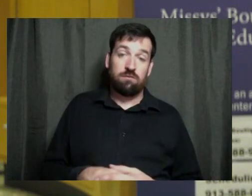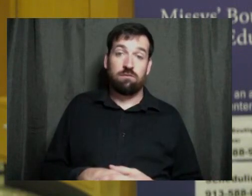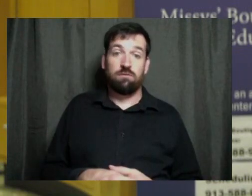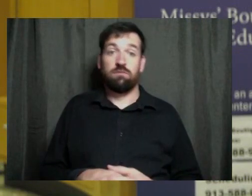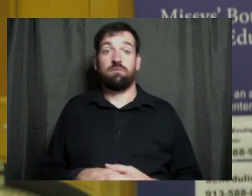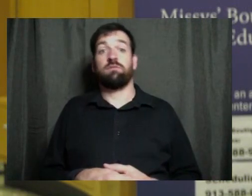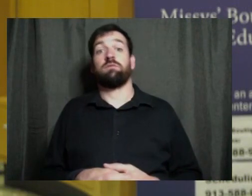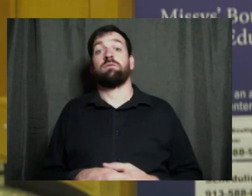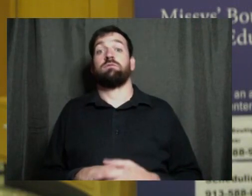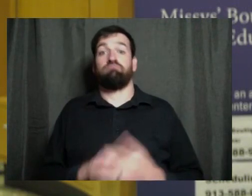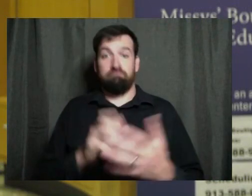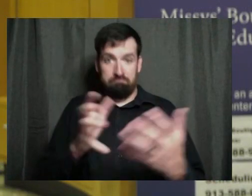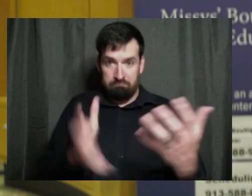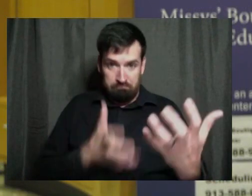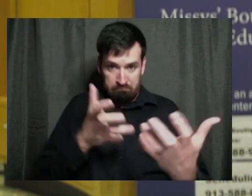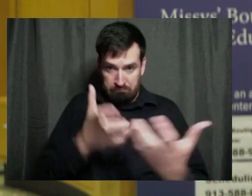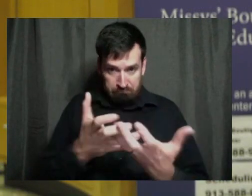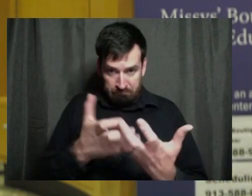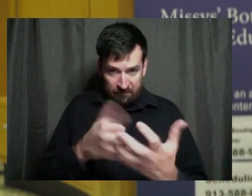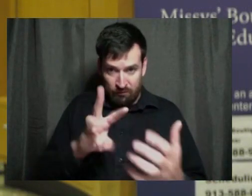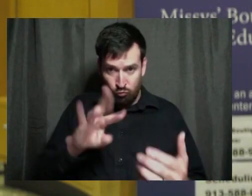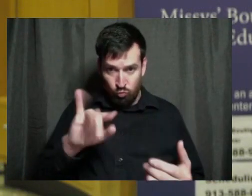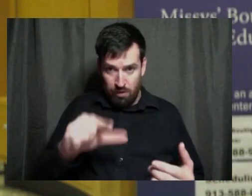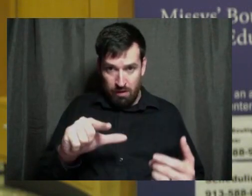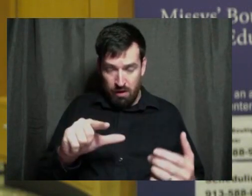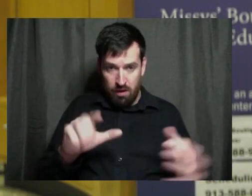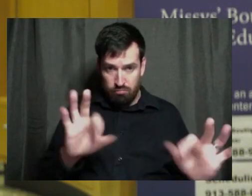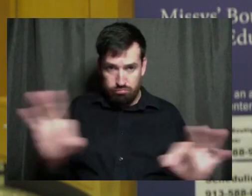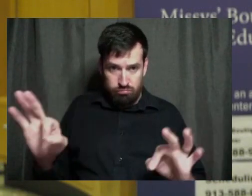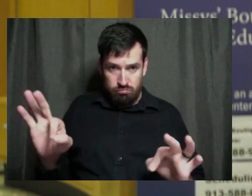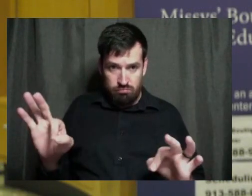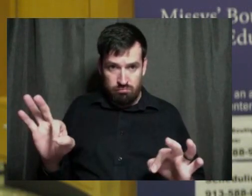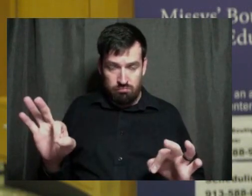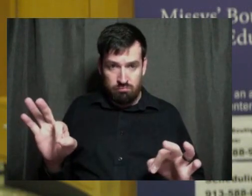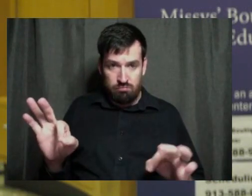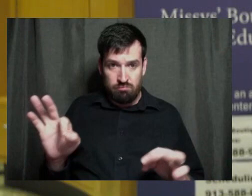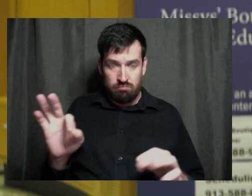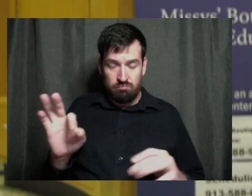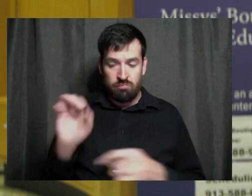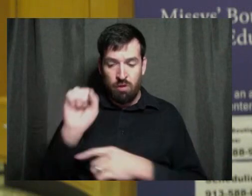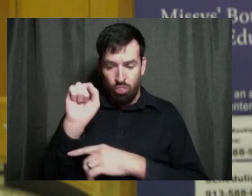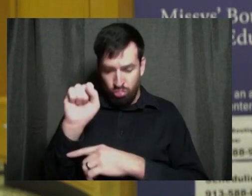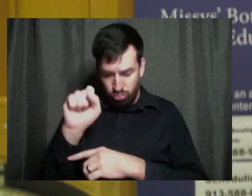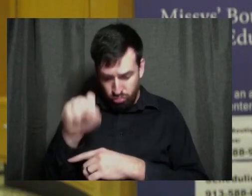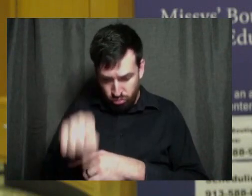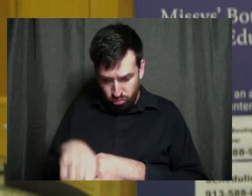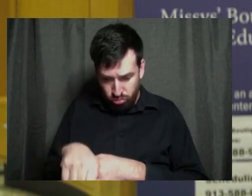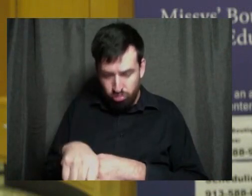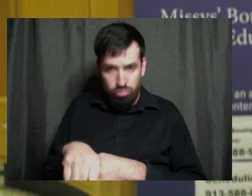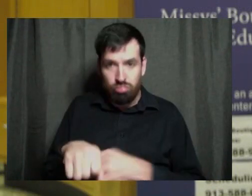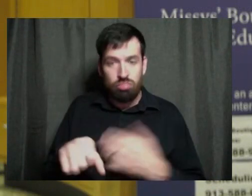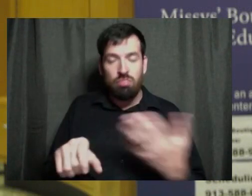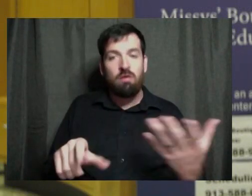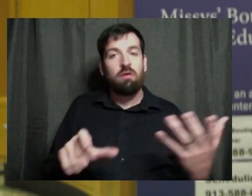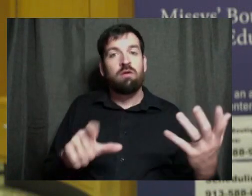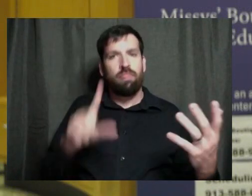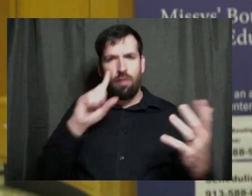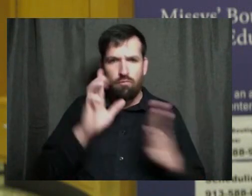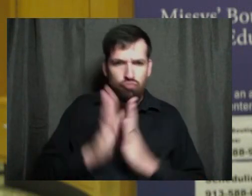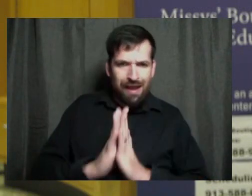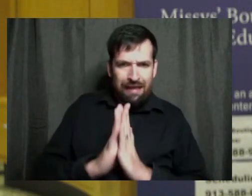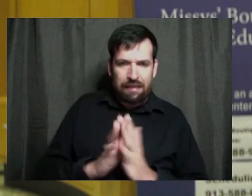fitting her, she just bowed her head. I thought maybe she was praying, but she was in deep thought. And when she looked